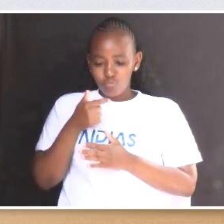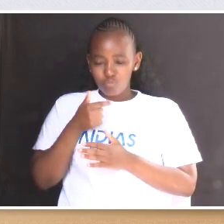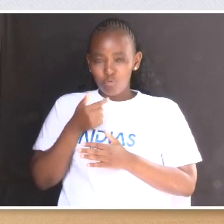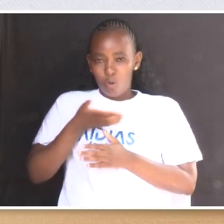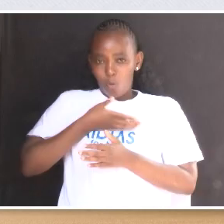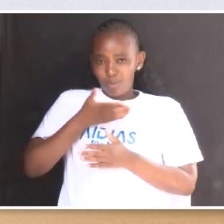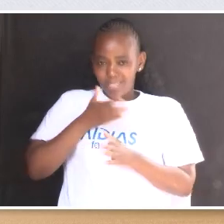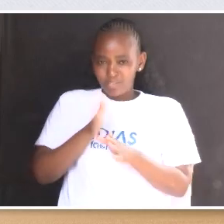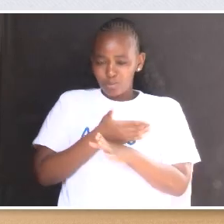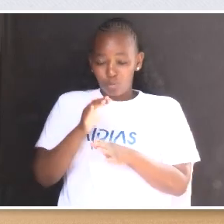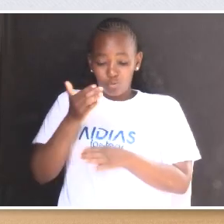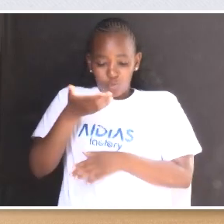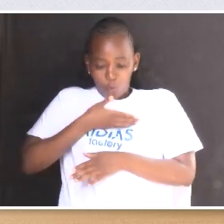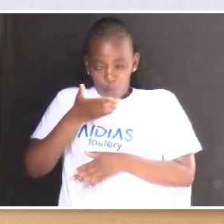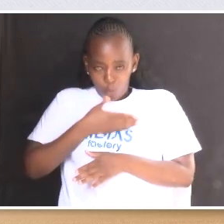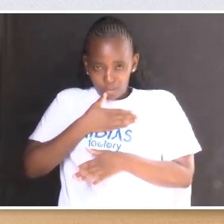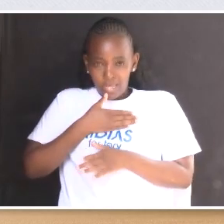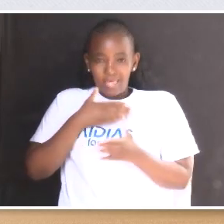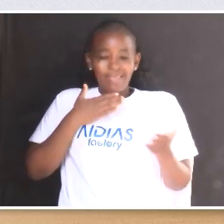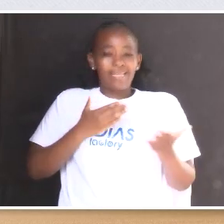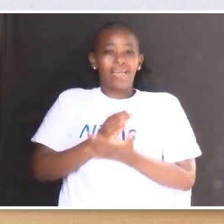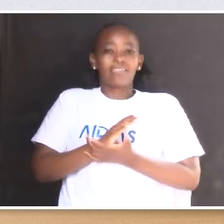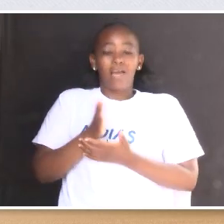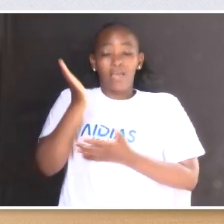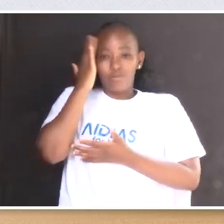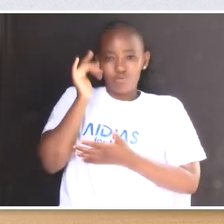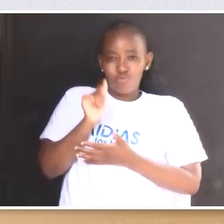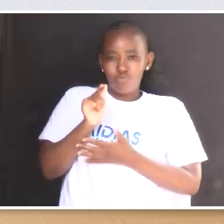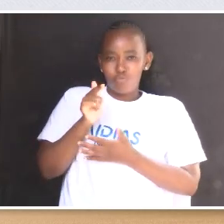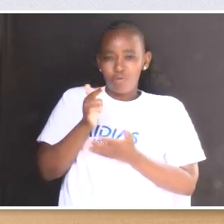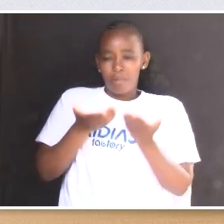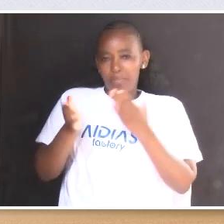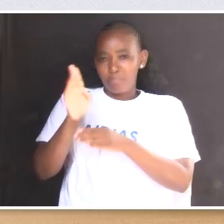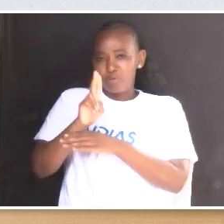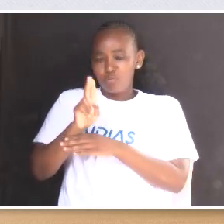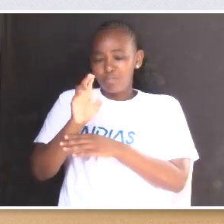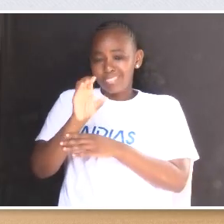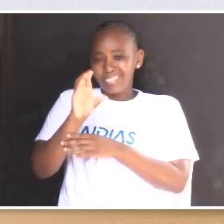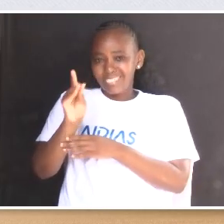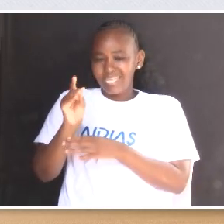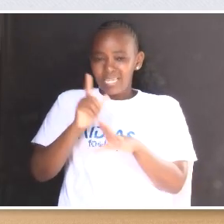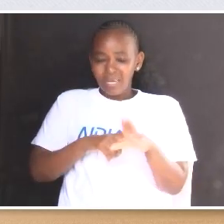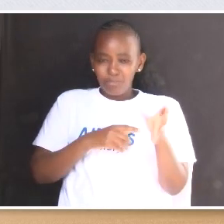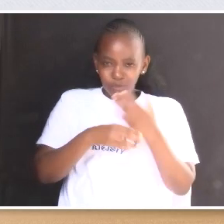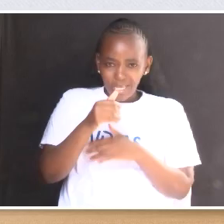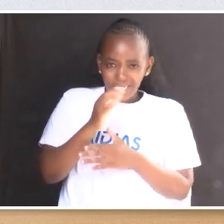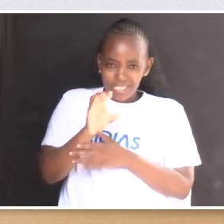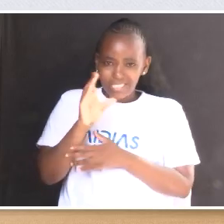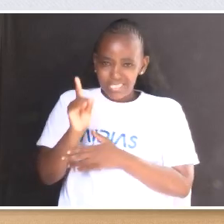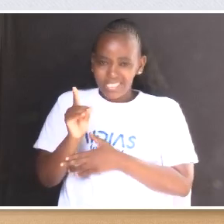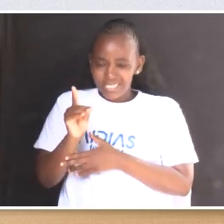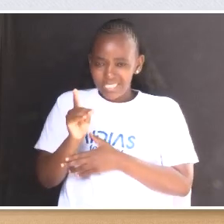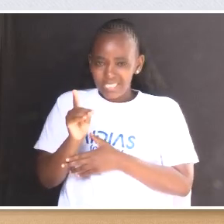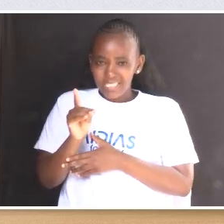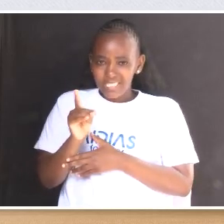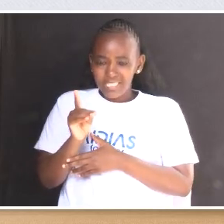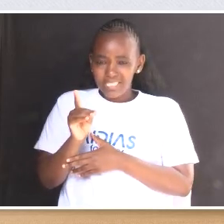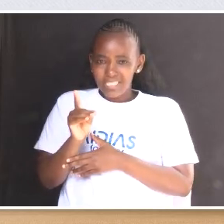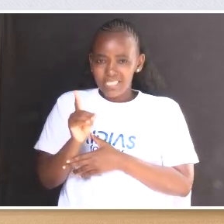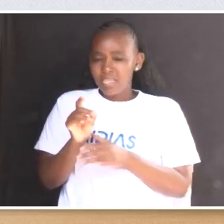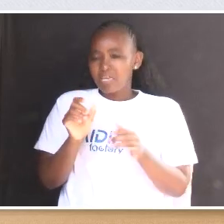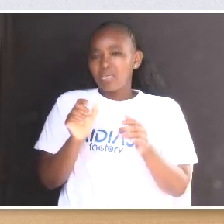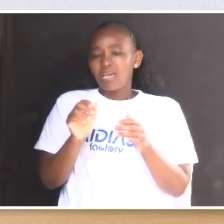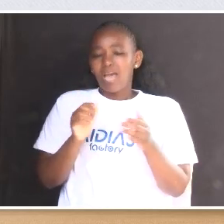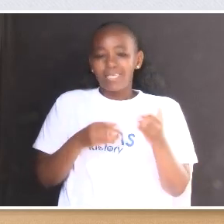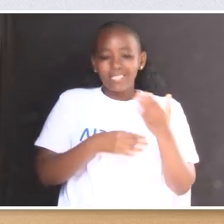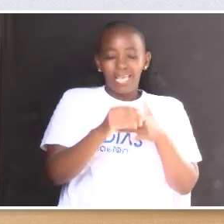still own the rights. I know you guys probably still use the CDs. Ukiuzia mtu CD, umemuuzia hiyo CD, hujamuuzia rights.